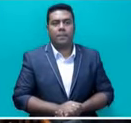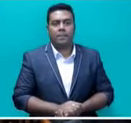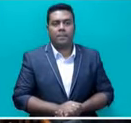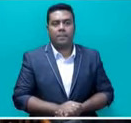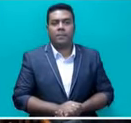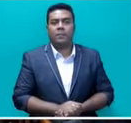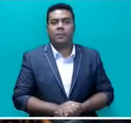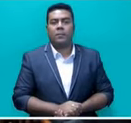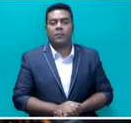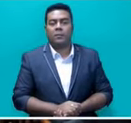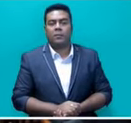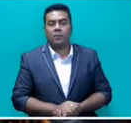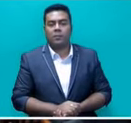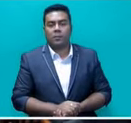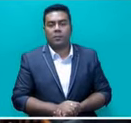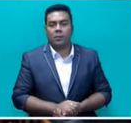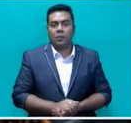Honorable